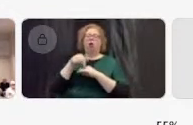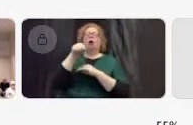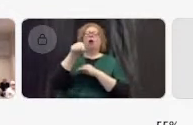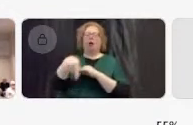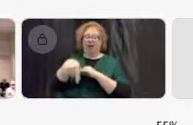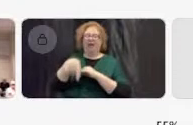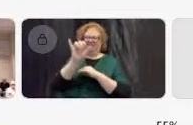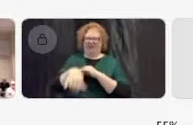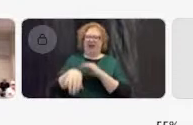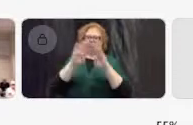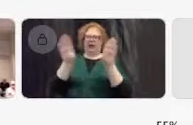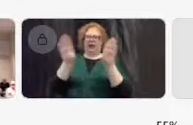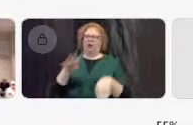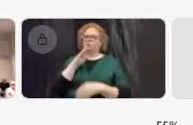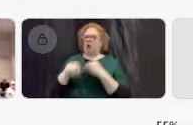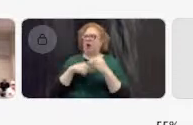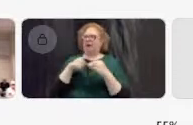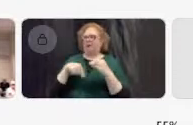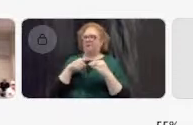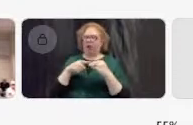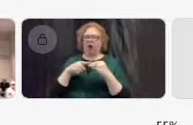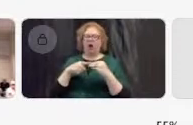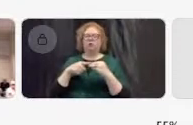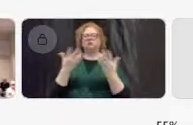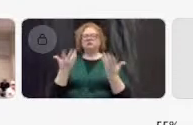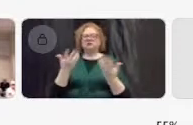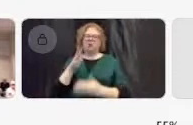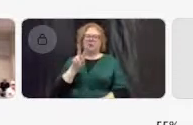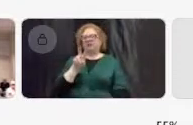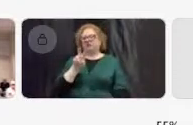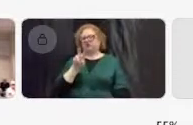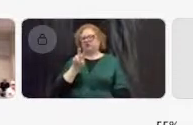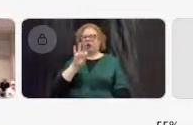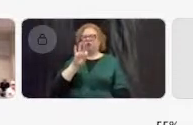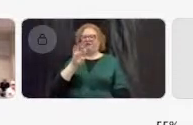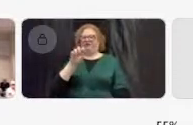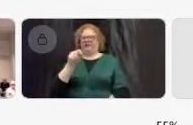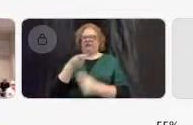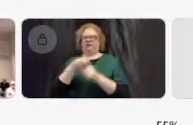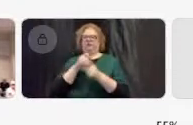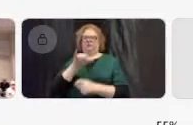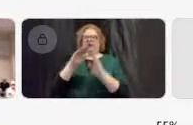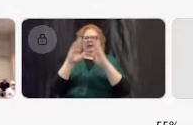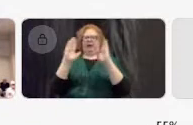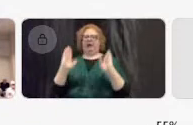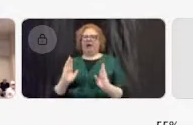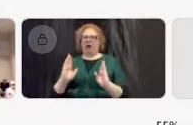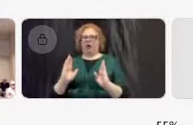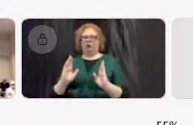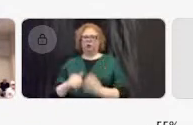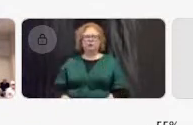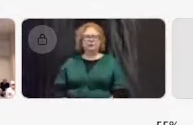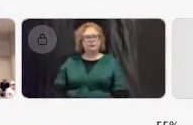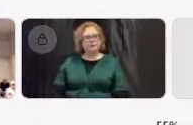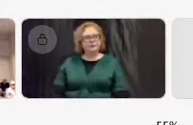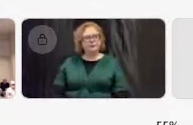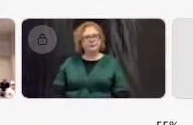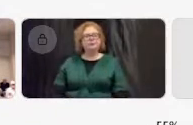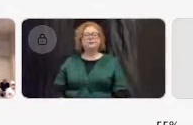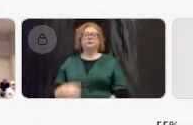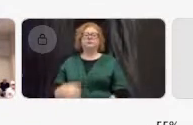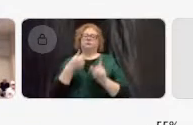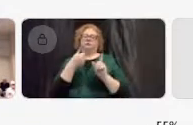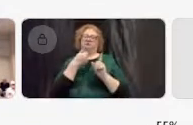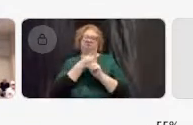probably 200 feet of the house itself. As the gentleman even admitted, it's